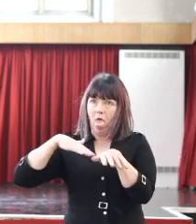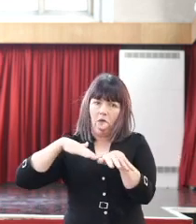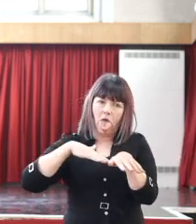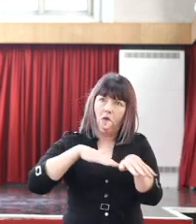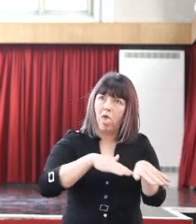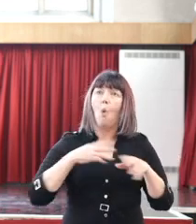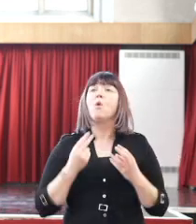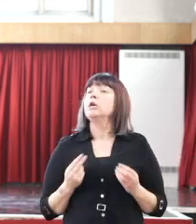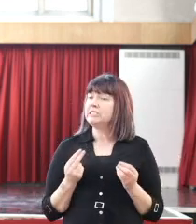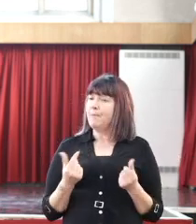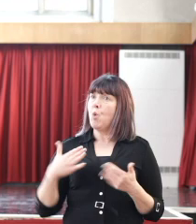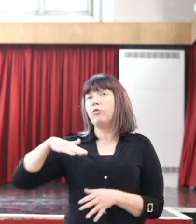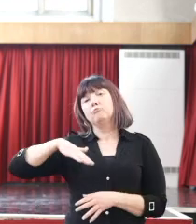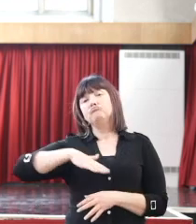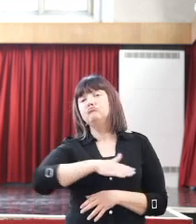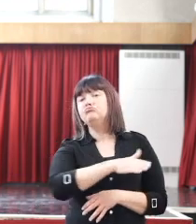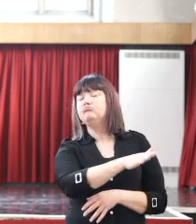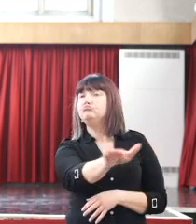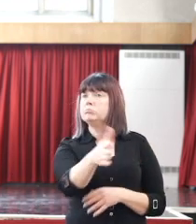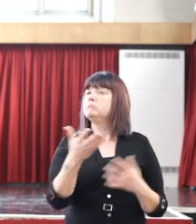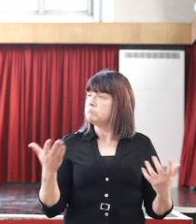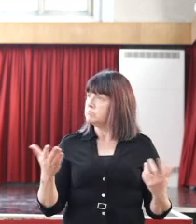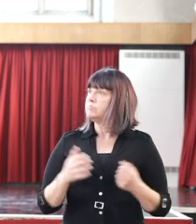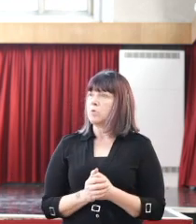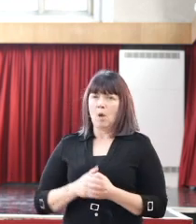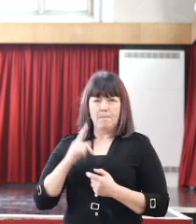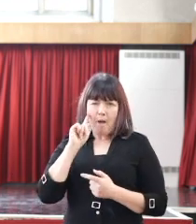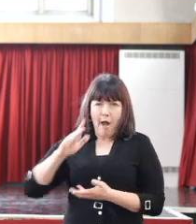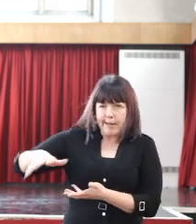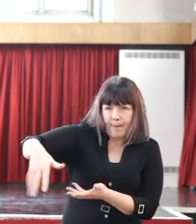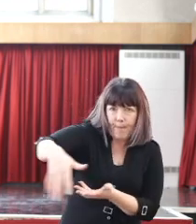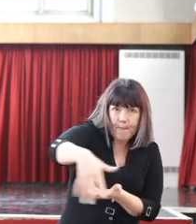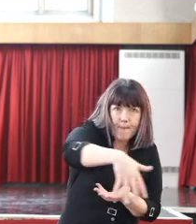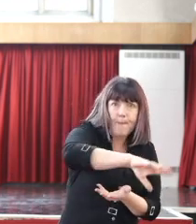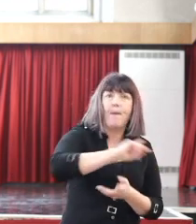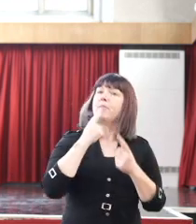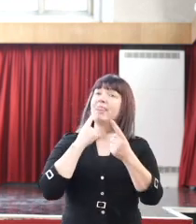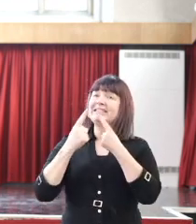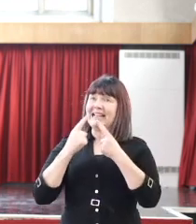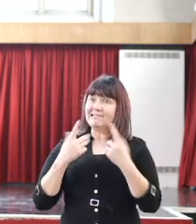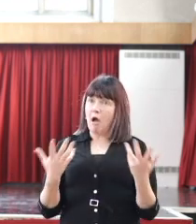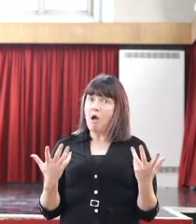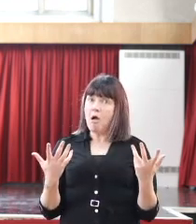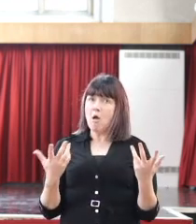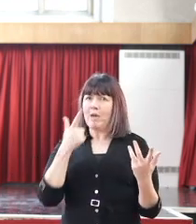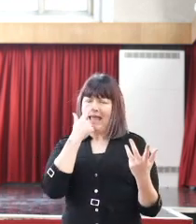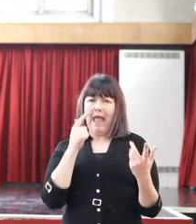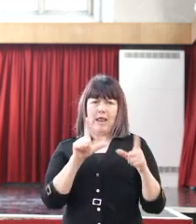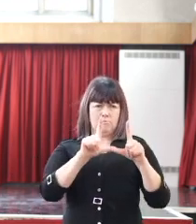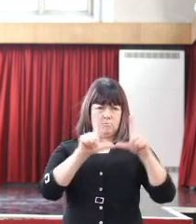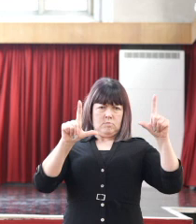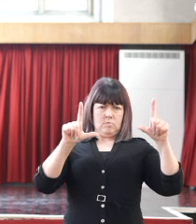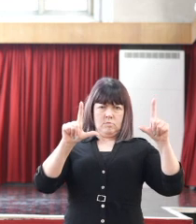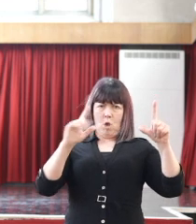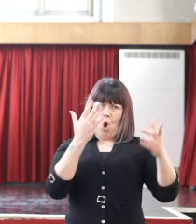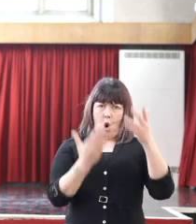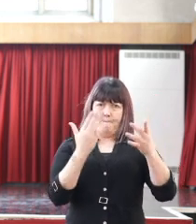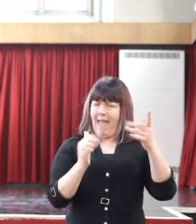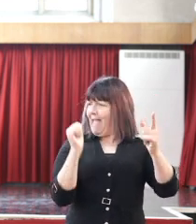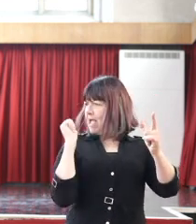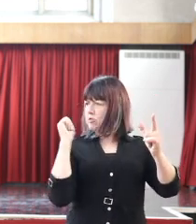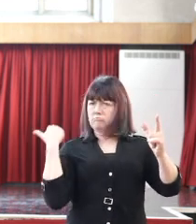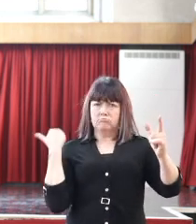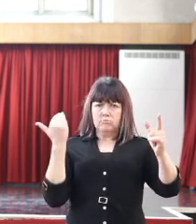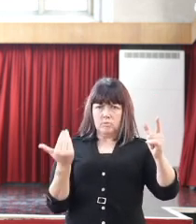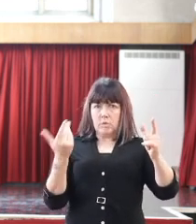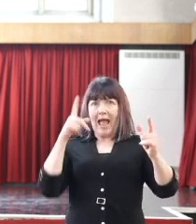is. So all these data help us understand how the city's faring and be able to contrast it to where we've been before, and then obviously